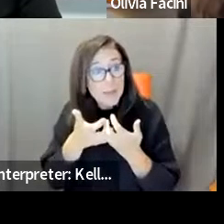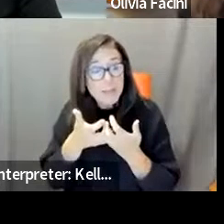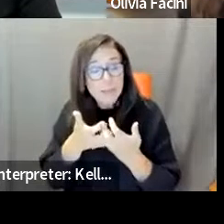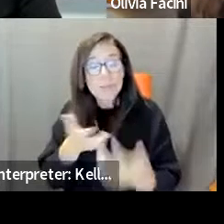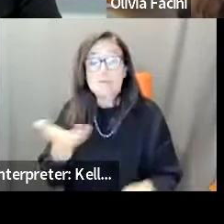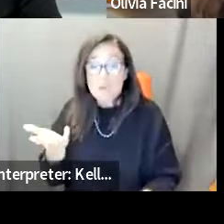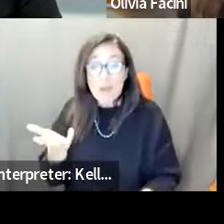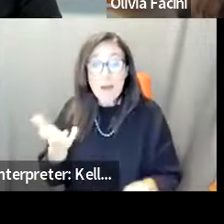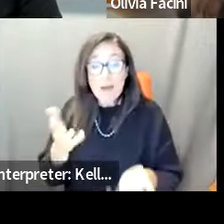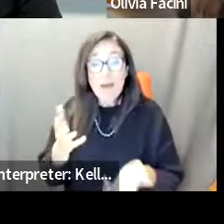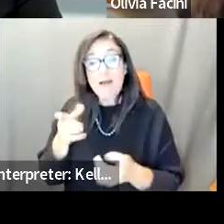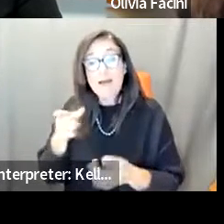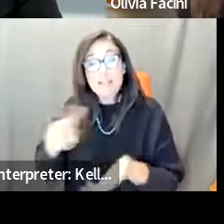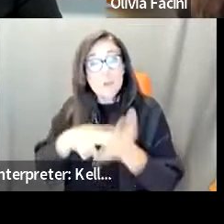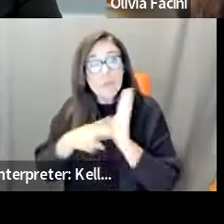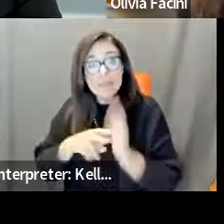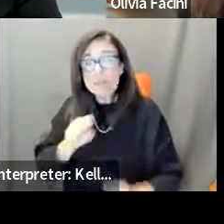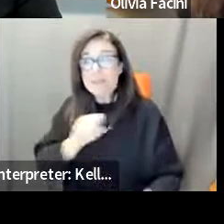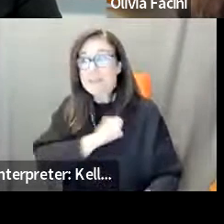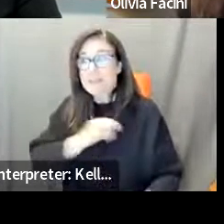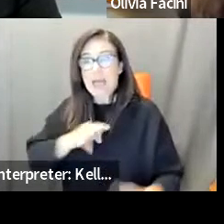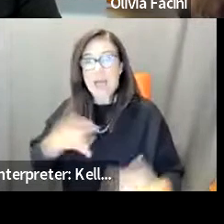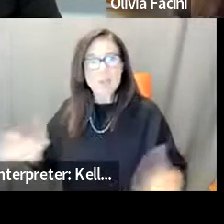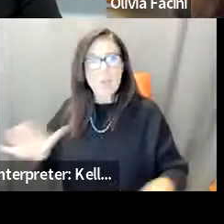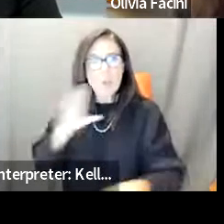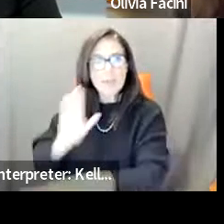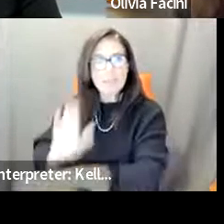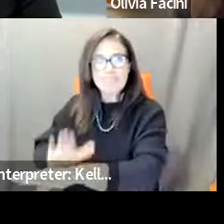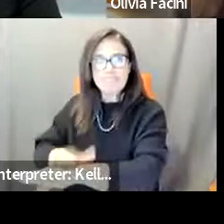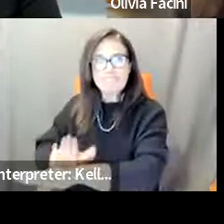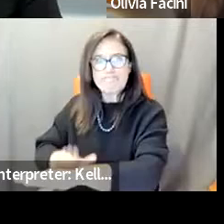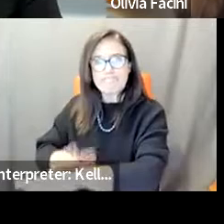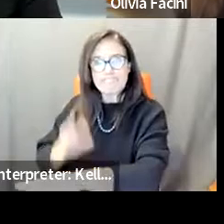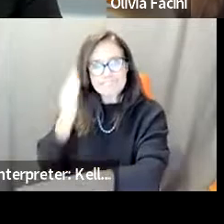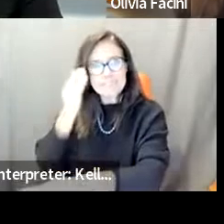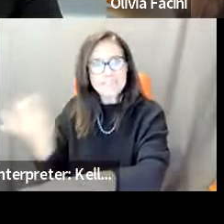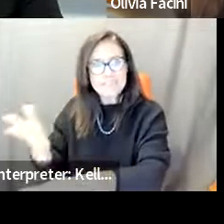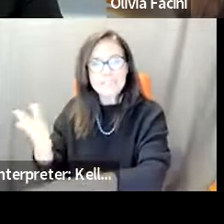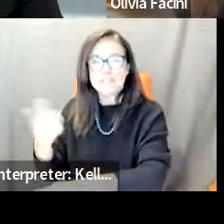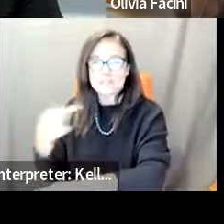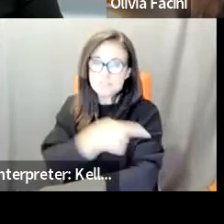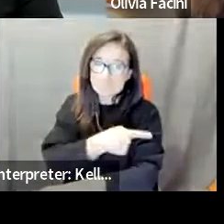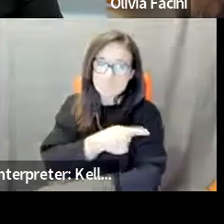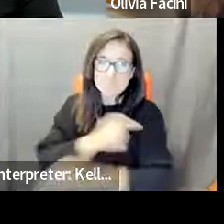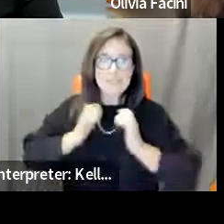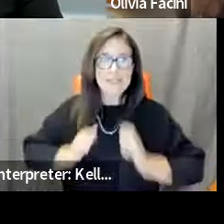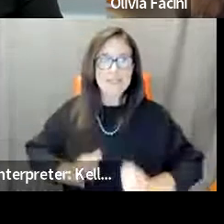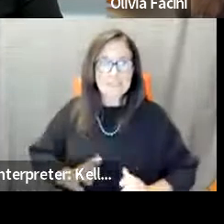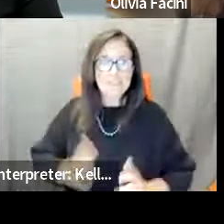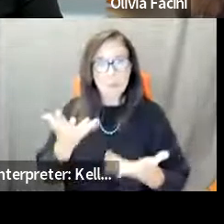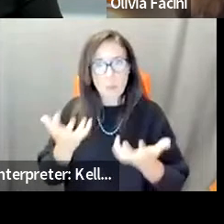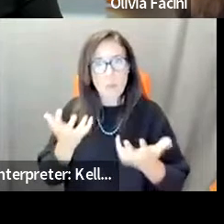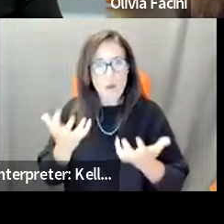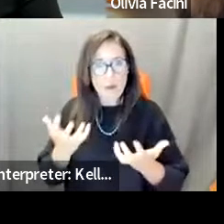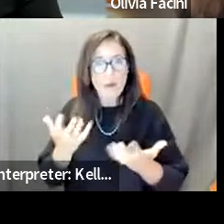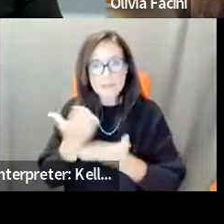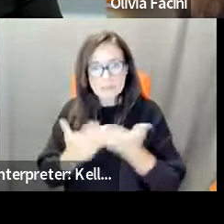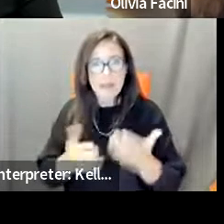that advance notice in preparing for whenever the selected date